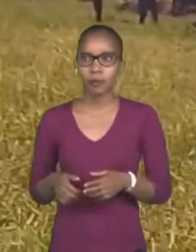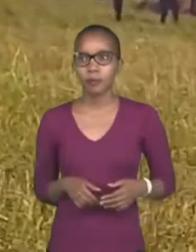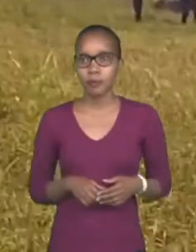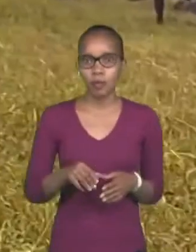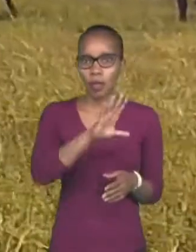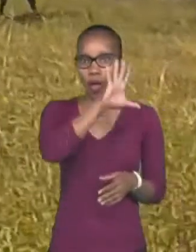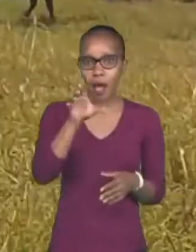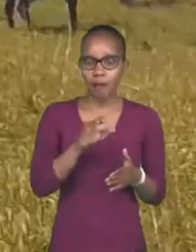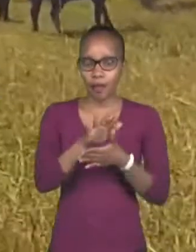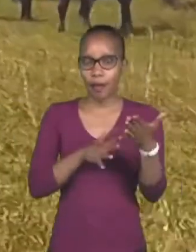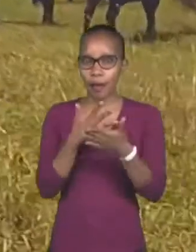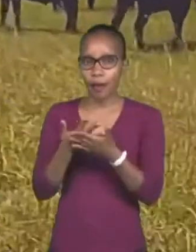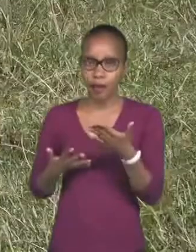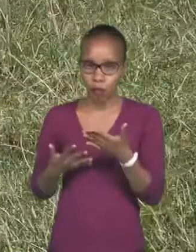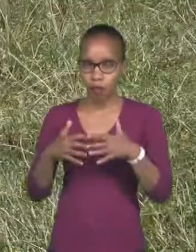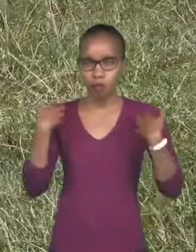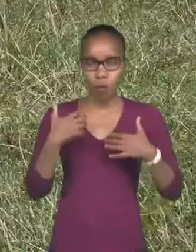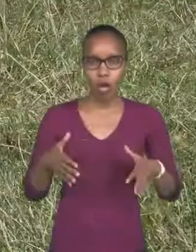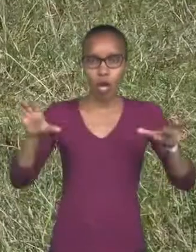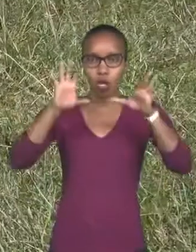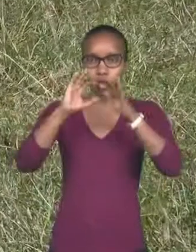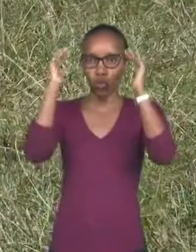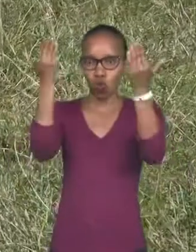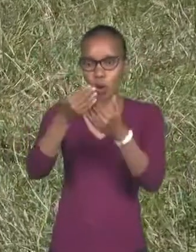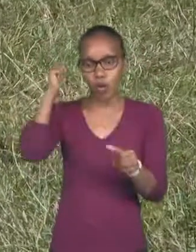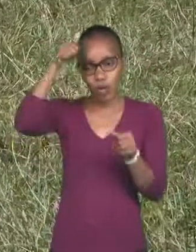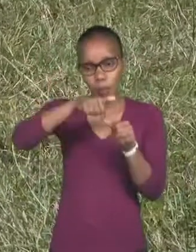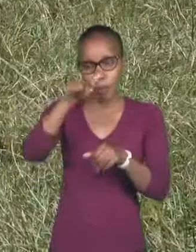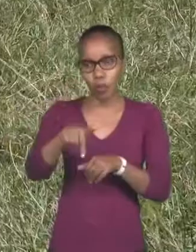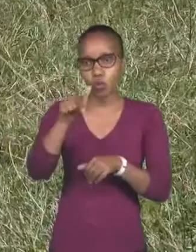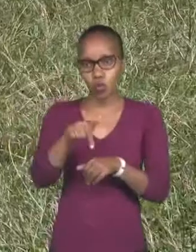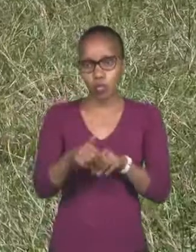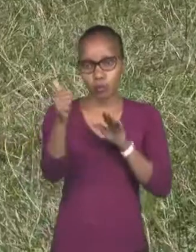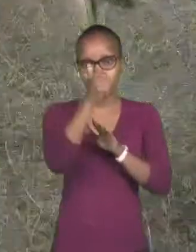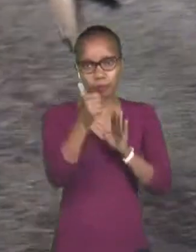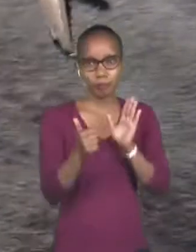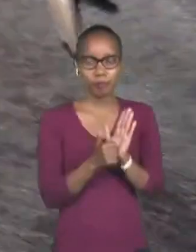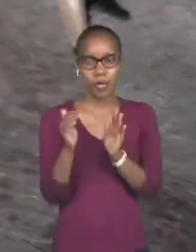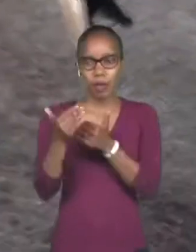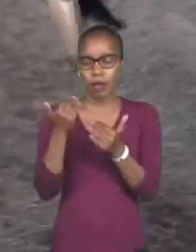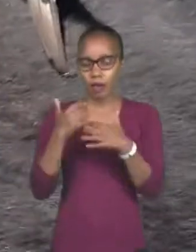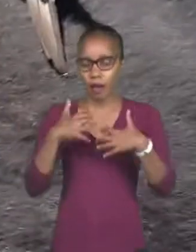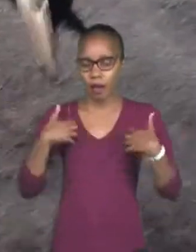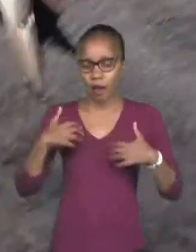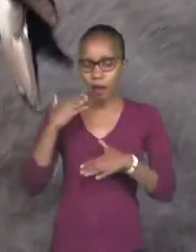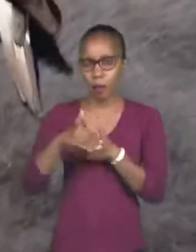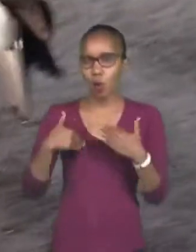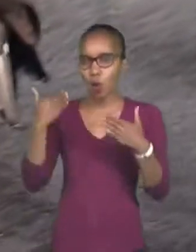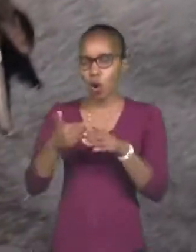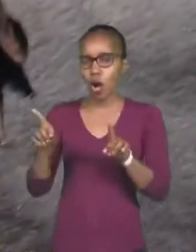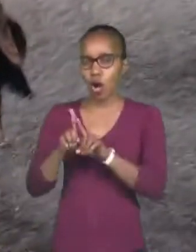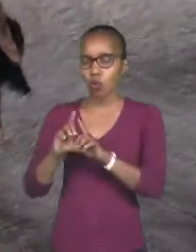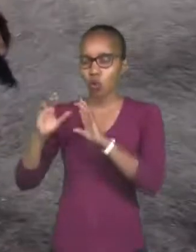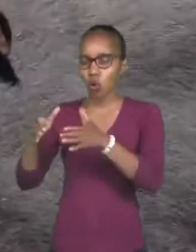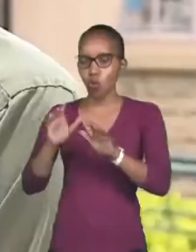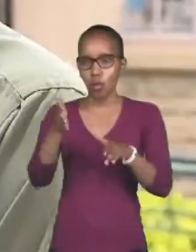Africa Network for Animal Welfare also joined the world in marking the Wildlife Day, with its agenda of promoting humane treatment to all animals and well-being of communities